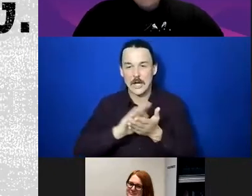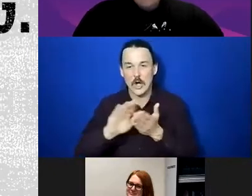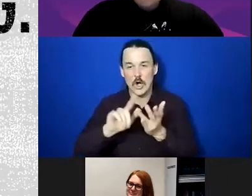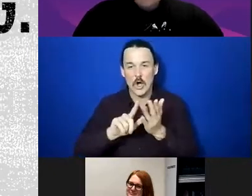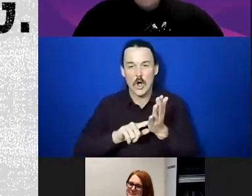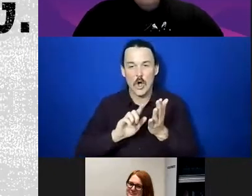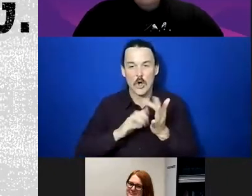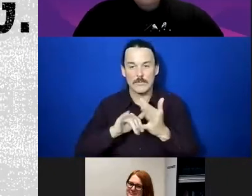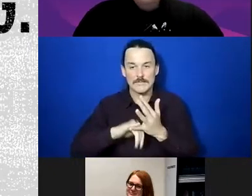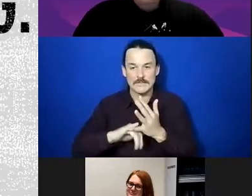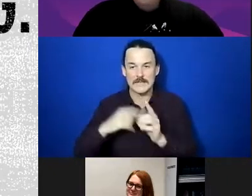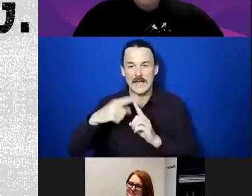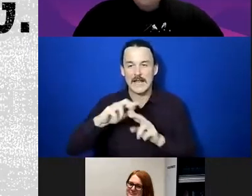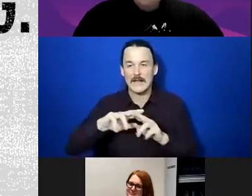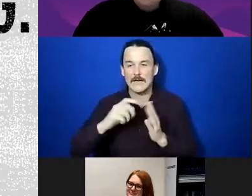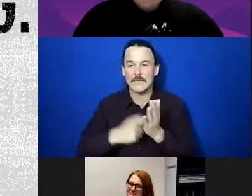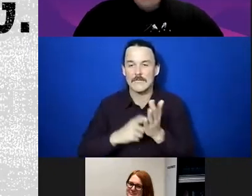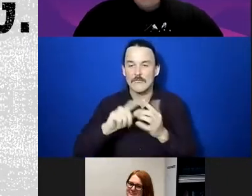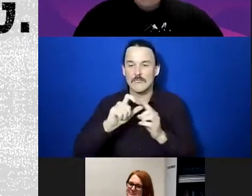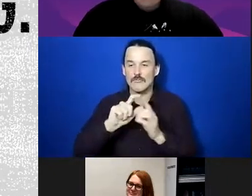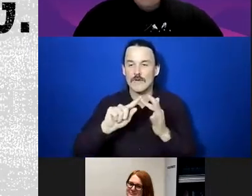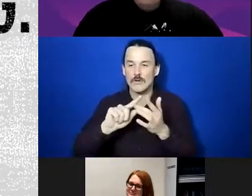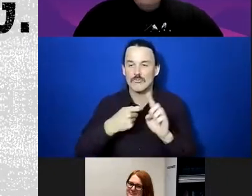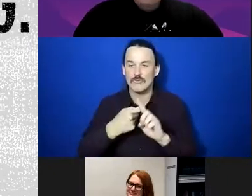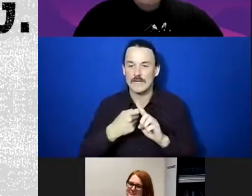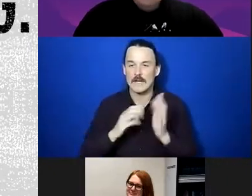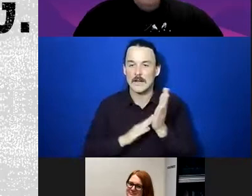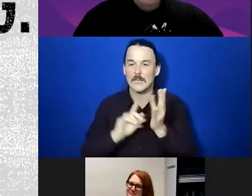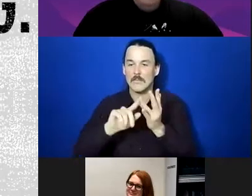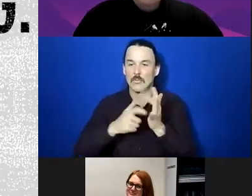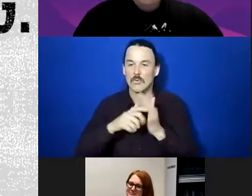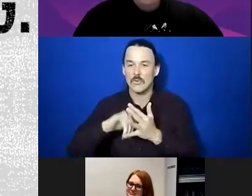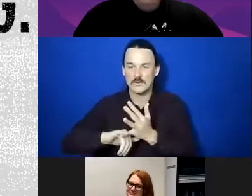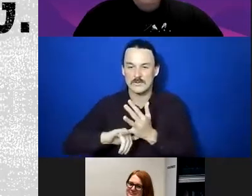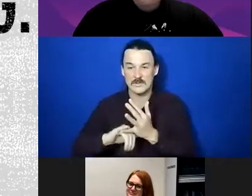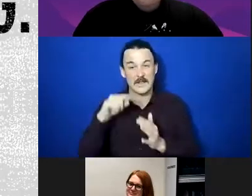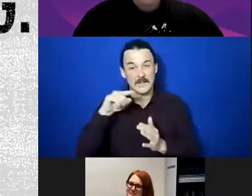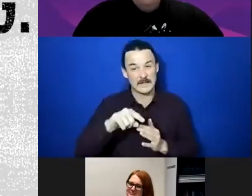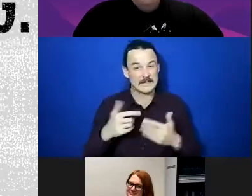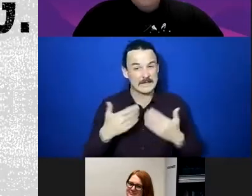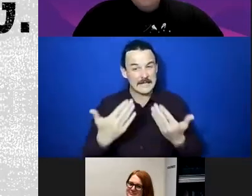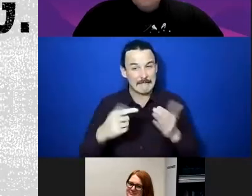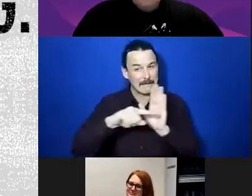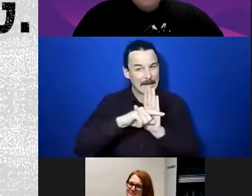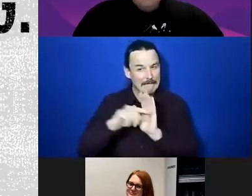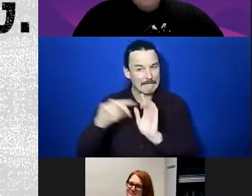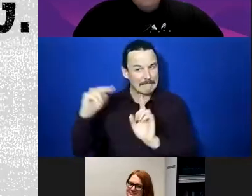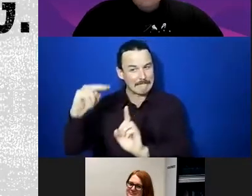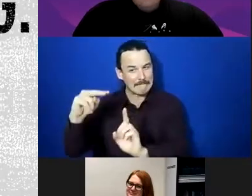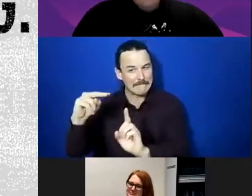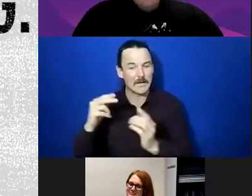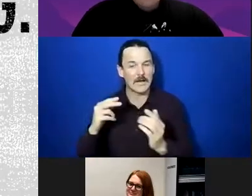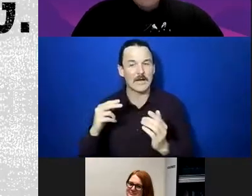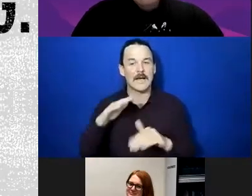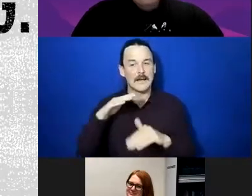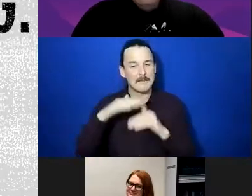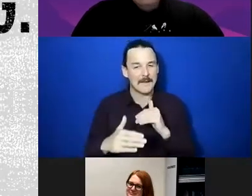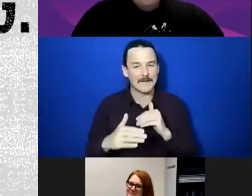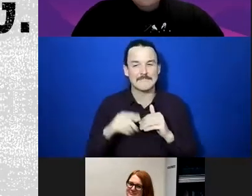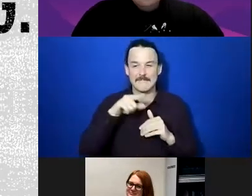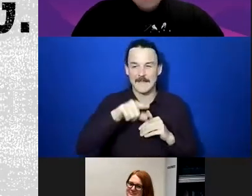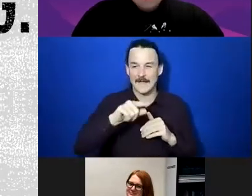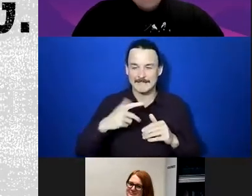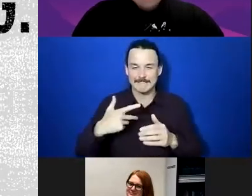studies can reveal quite a divergent attitude towards the anaesthetic agent and its broader use.